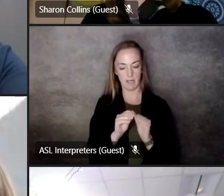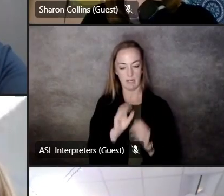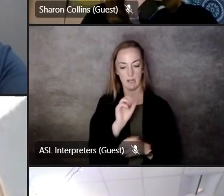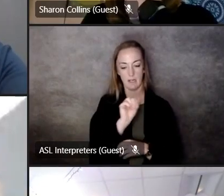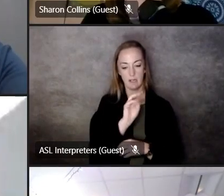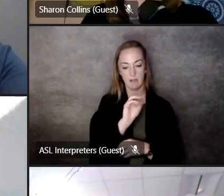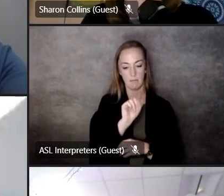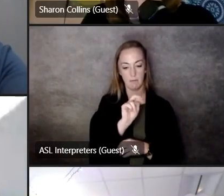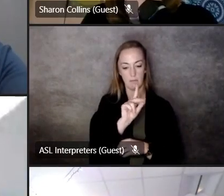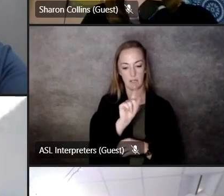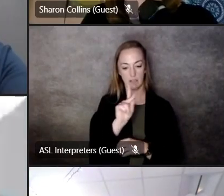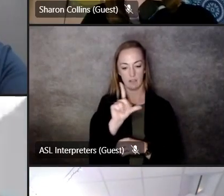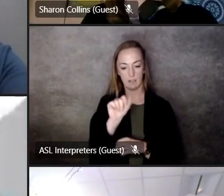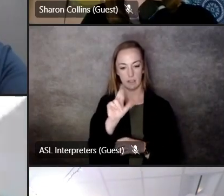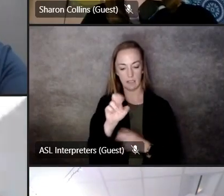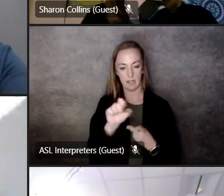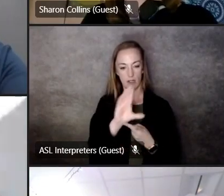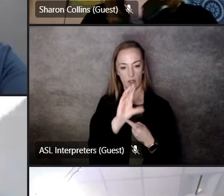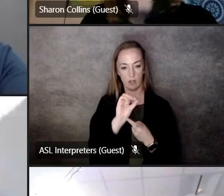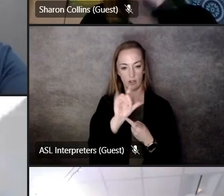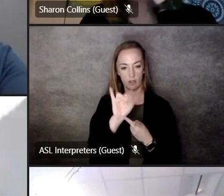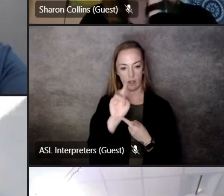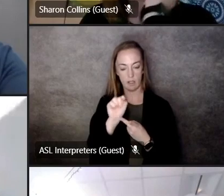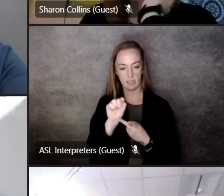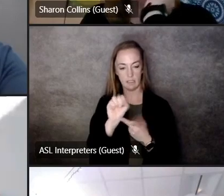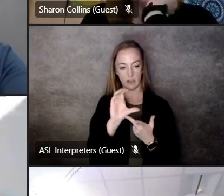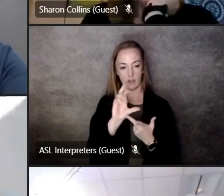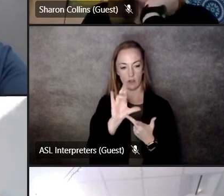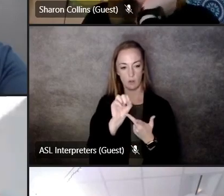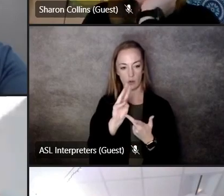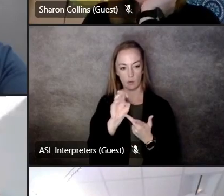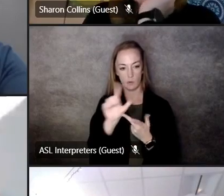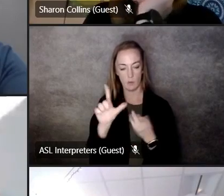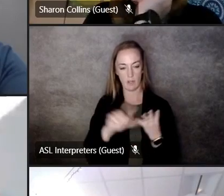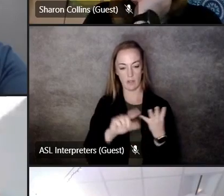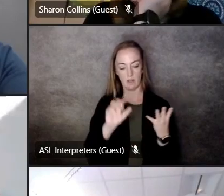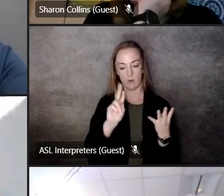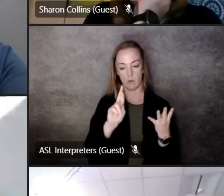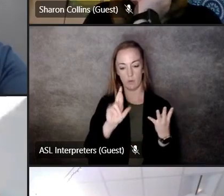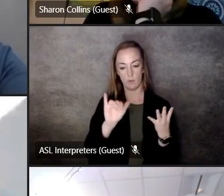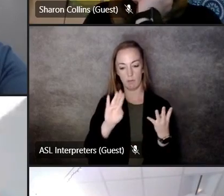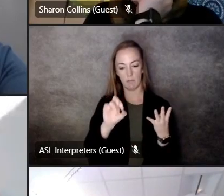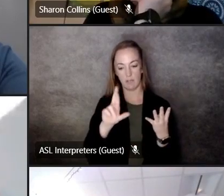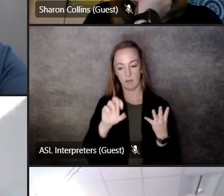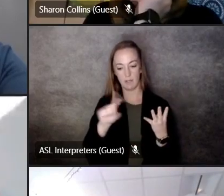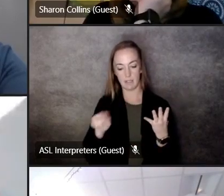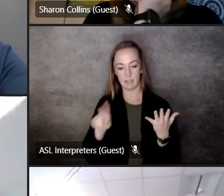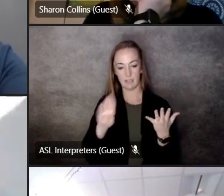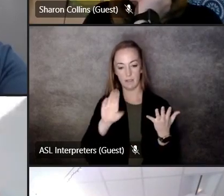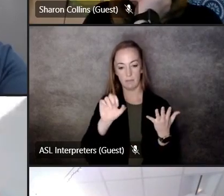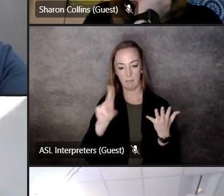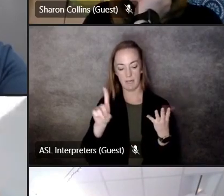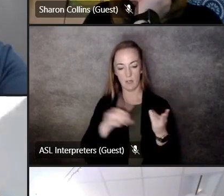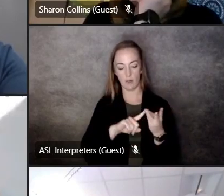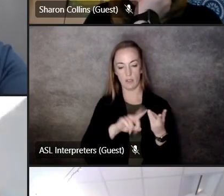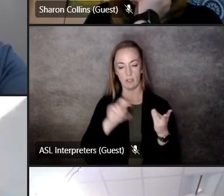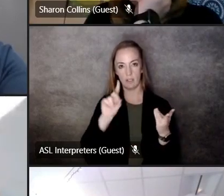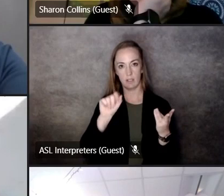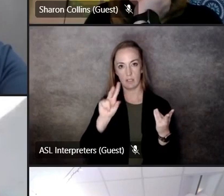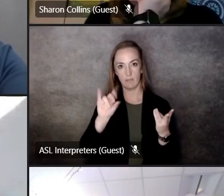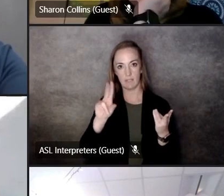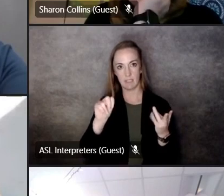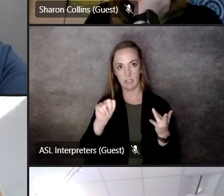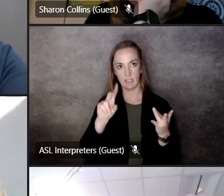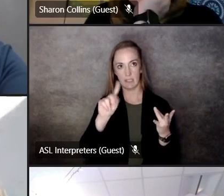Sharon Collins, Carla Criswell, Amber Ramirez, Sarah Beard, Chad Davidson, Melanie Callahan,